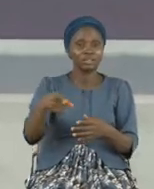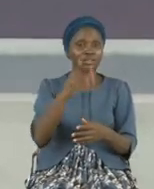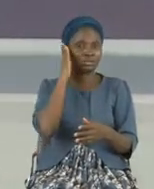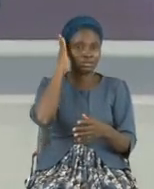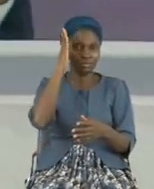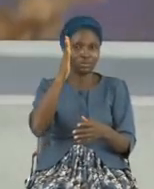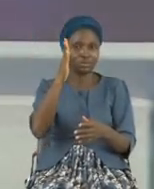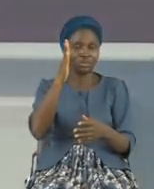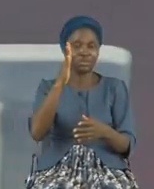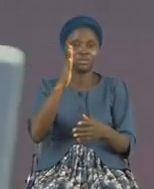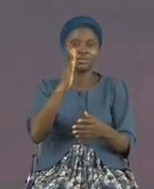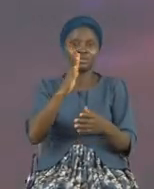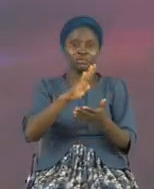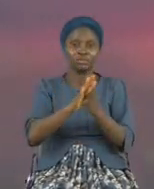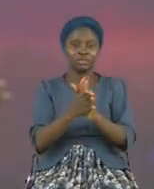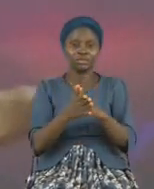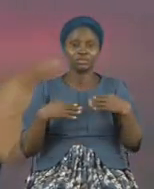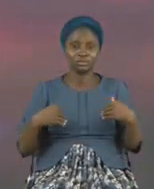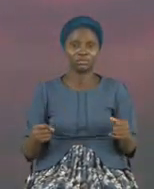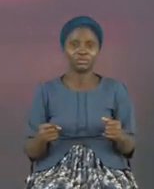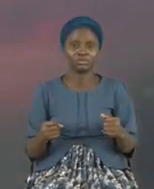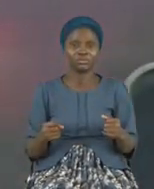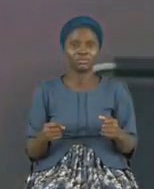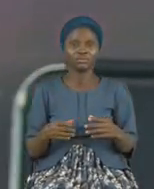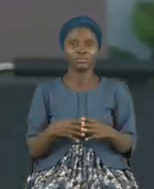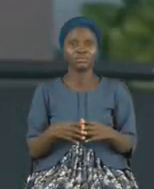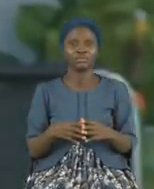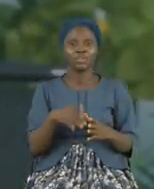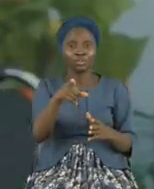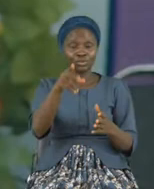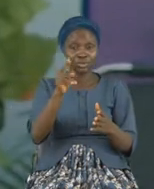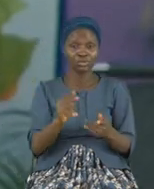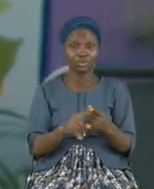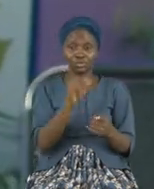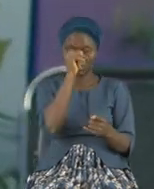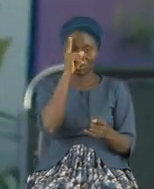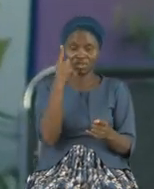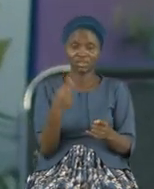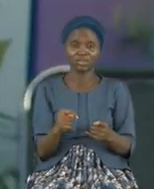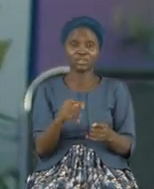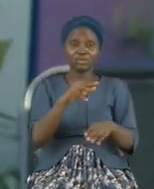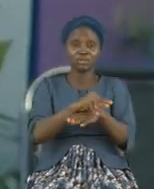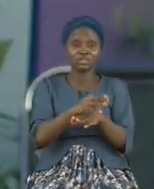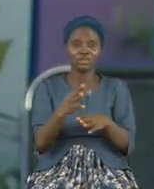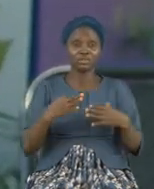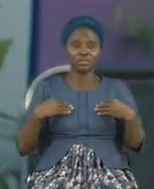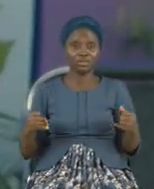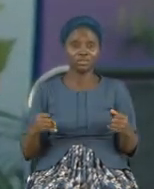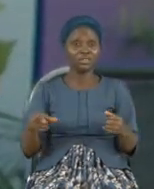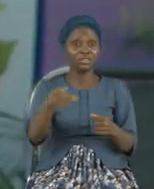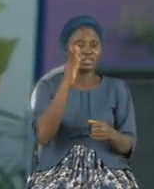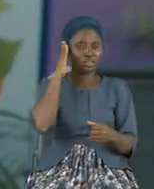Now, you need to understand the ministry of healing. They shall lay their hands on the sick one